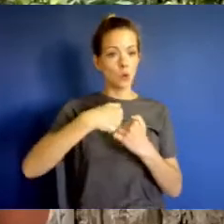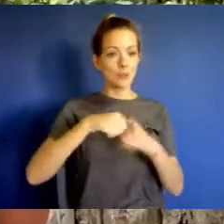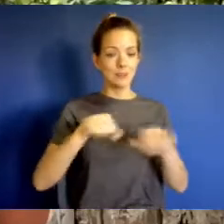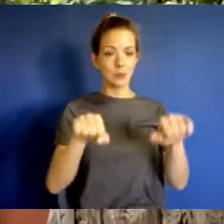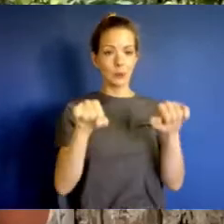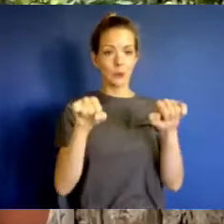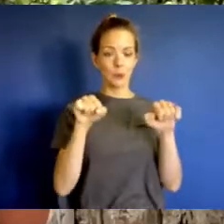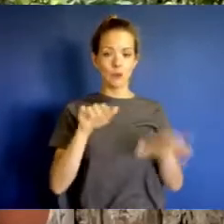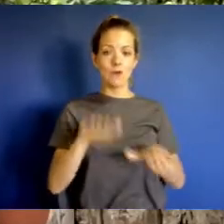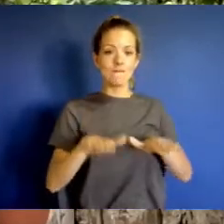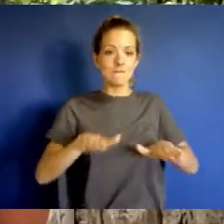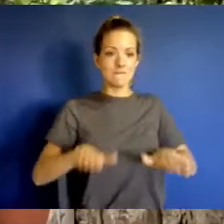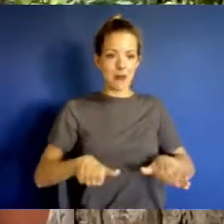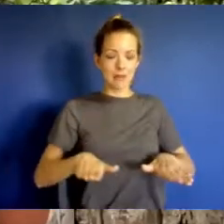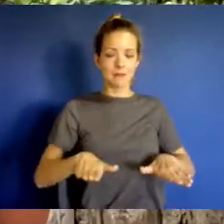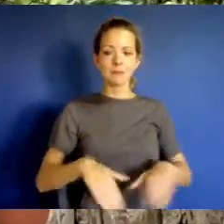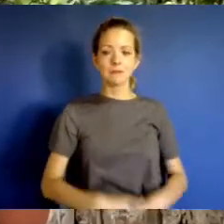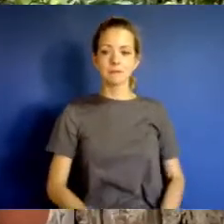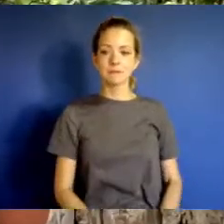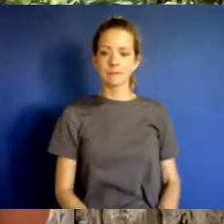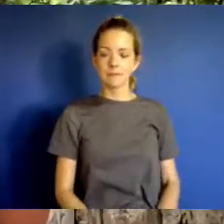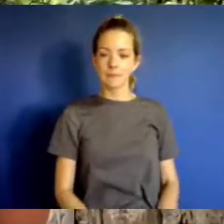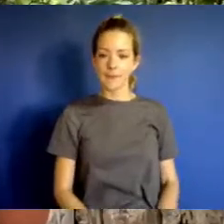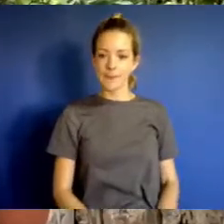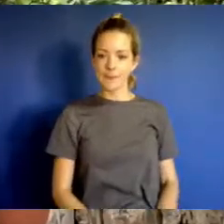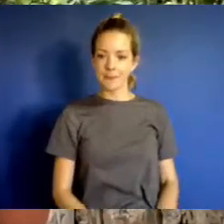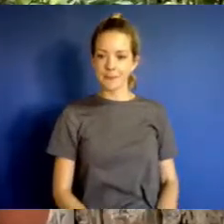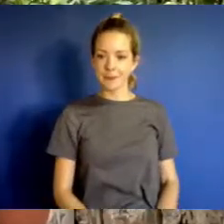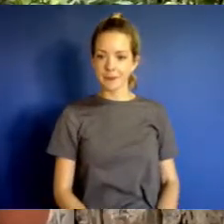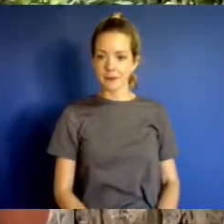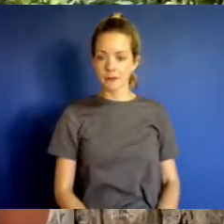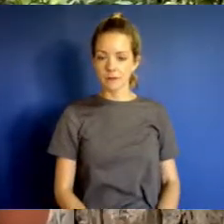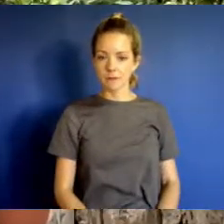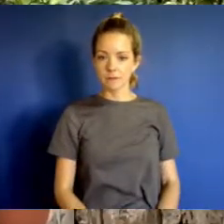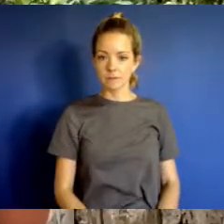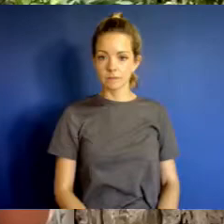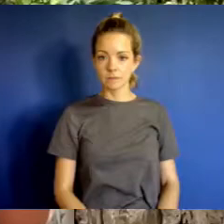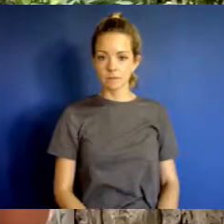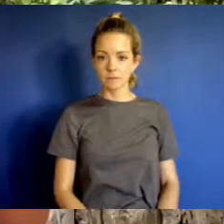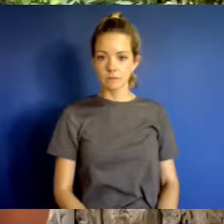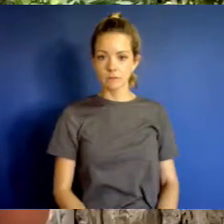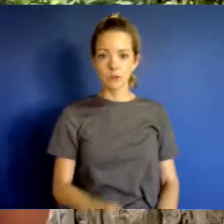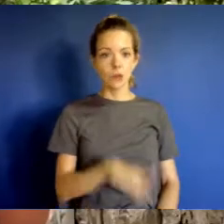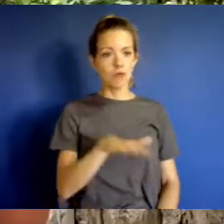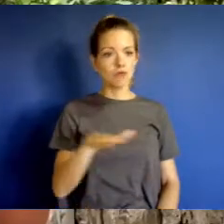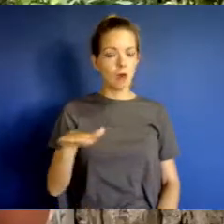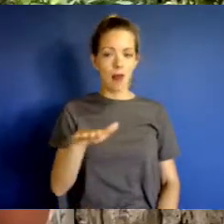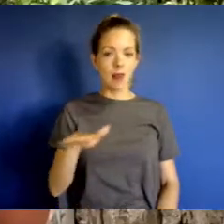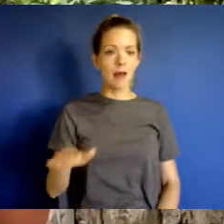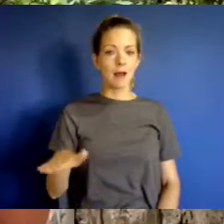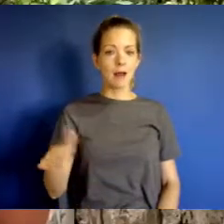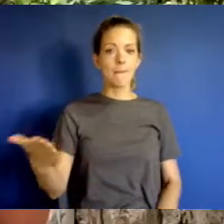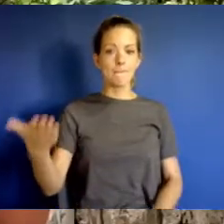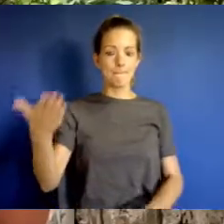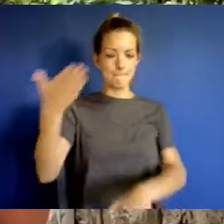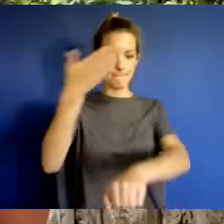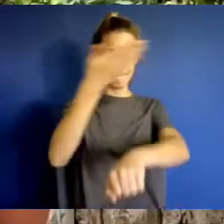flat onto the floor. And then you're going to take your right leg, pick it up, bring